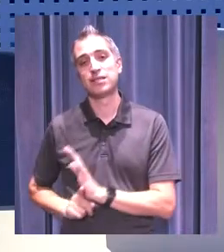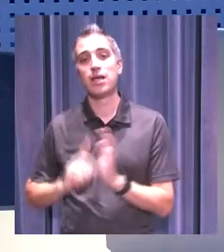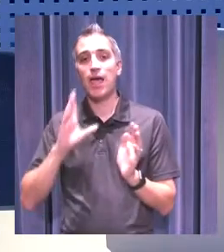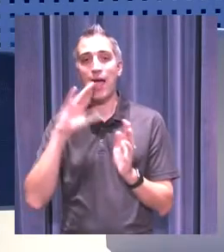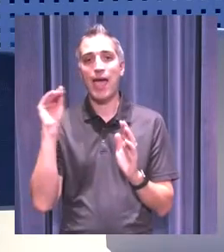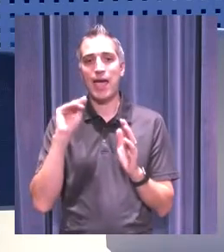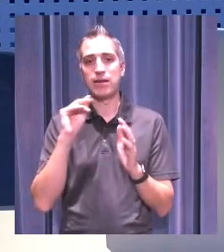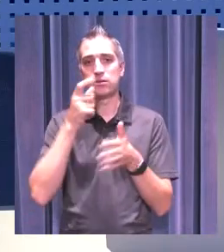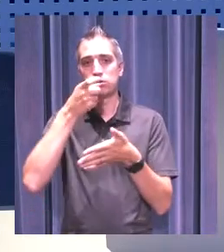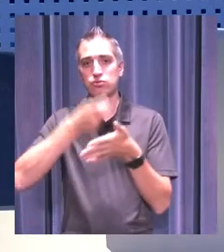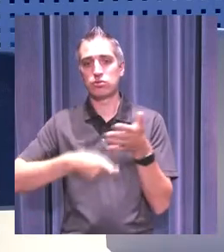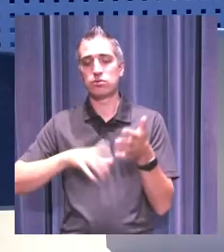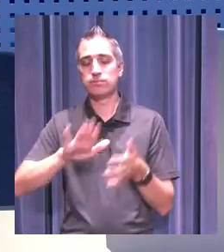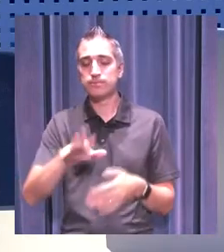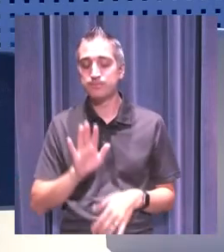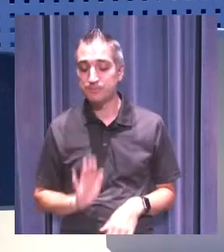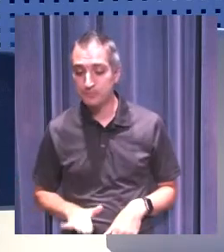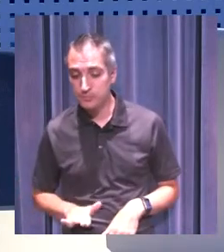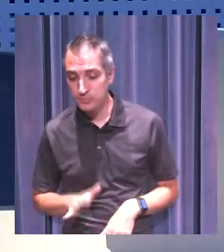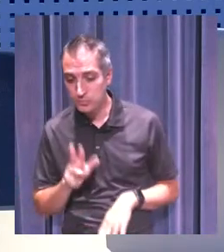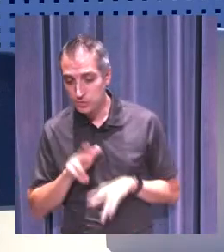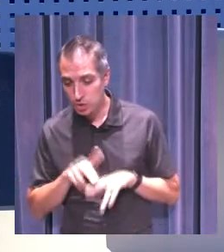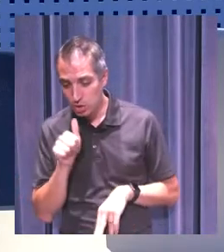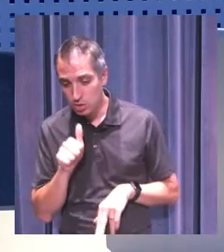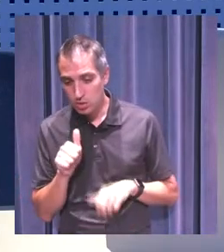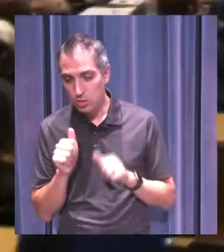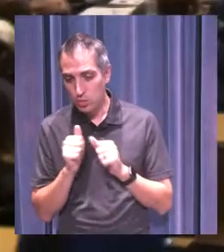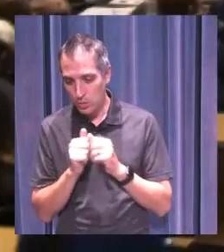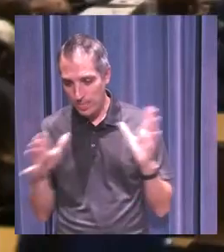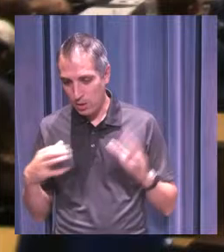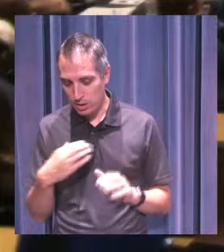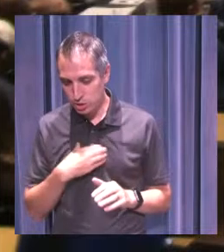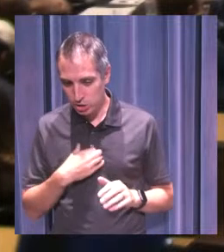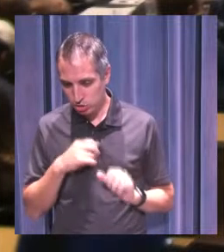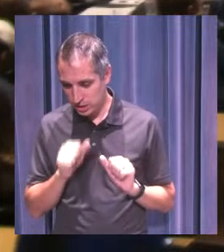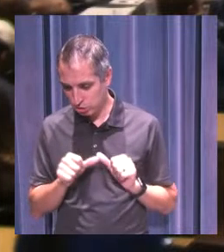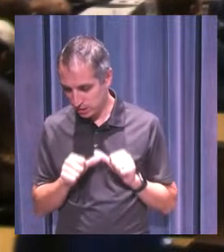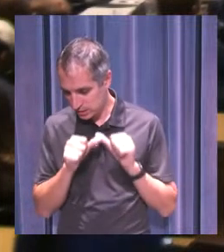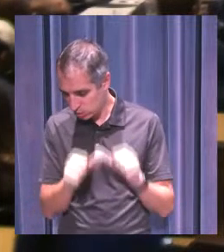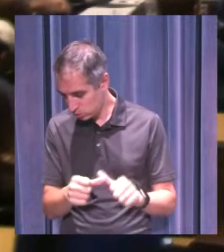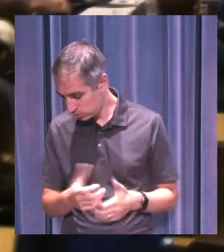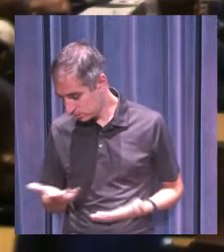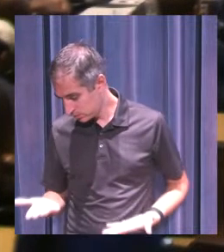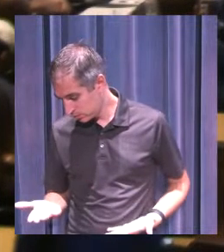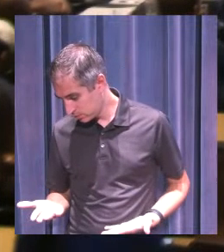use. Ma'am, without objection, can she continue?